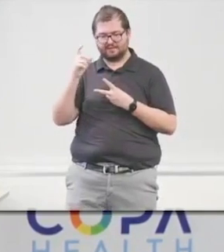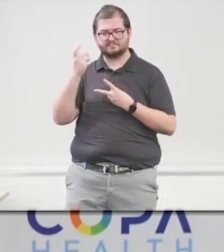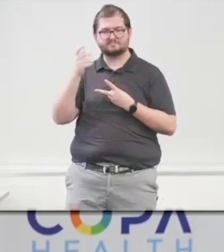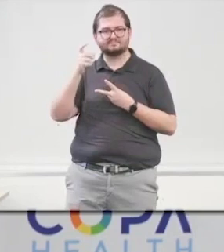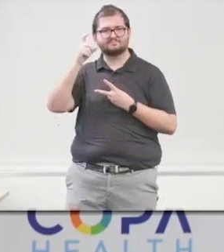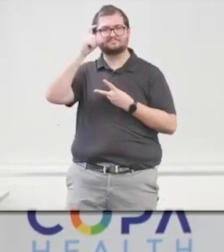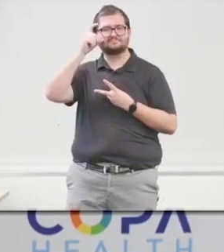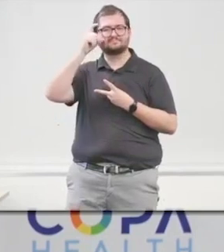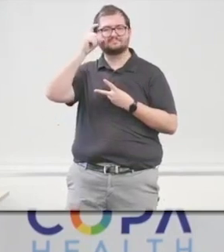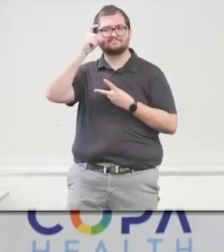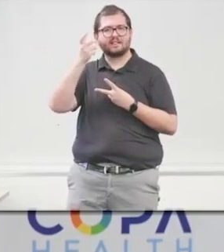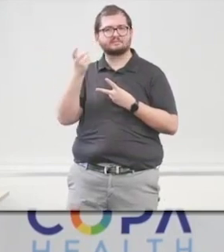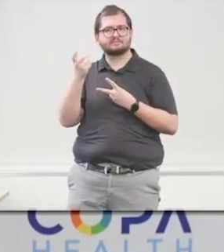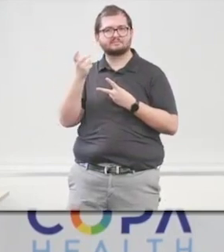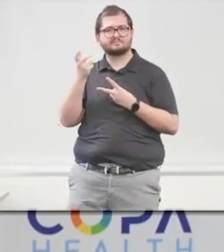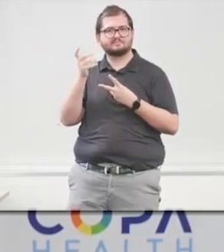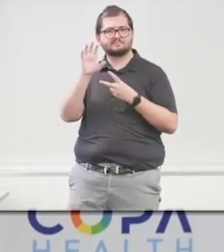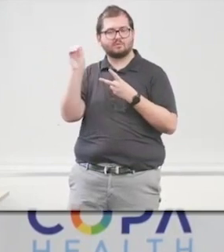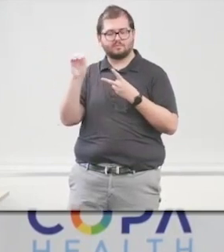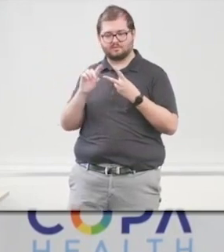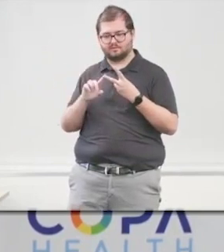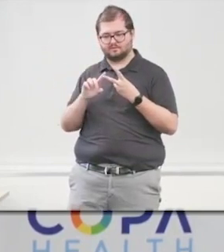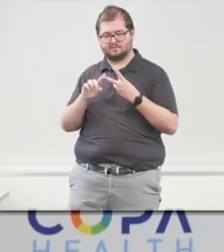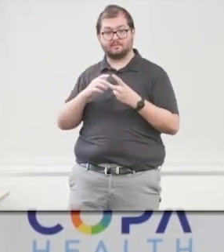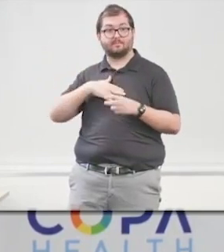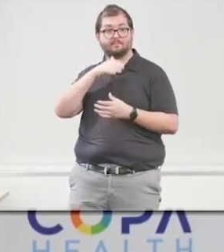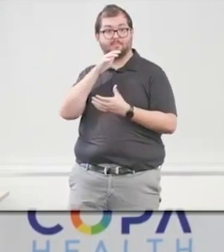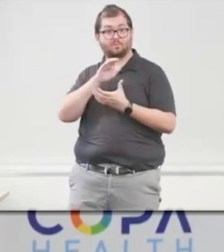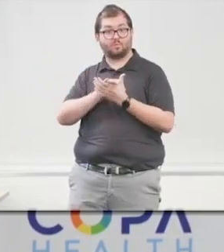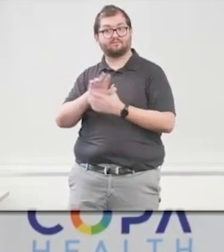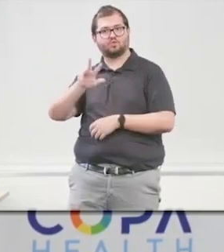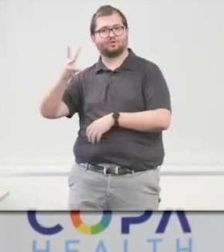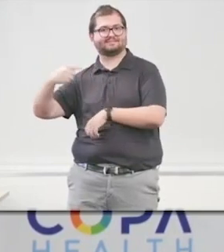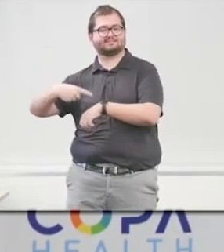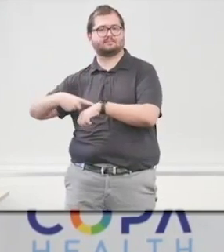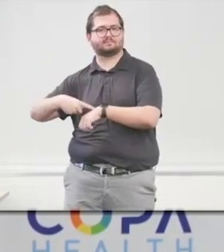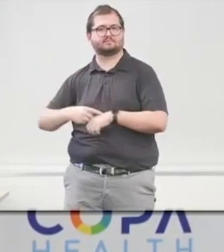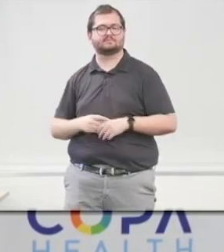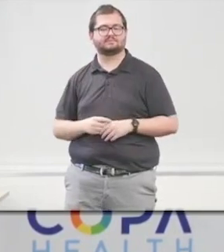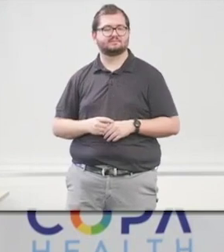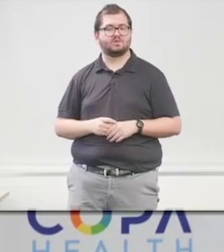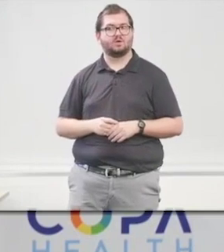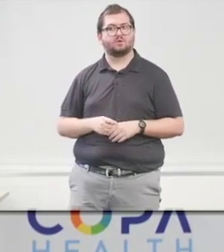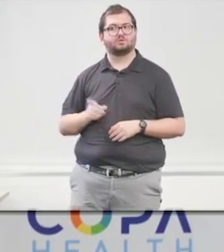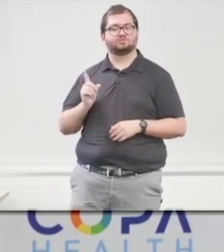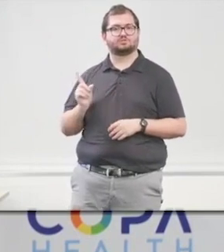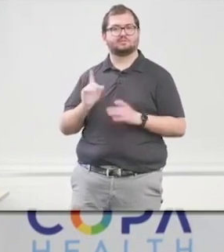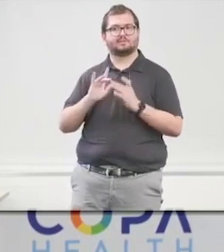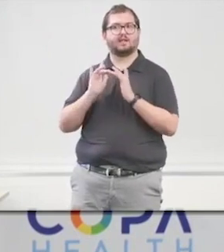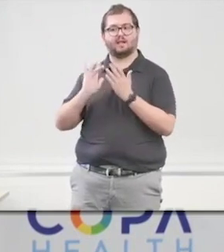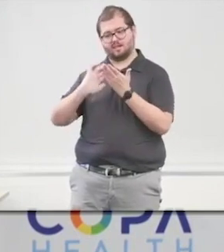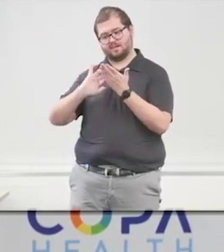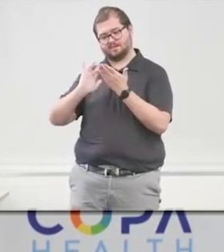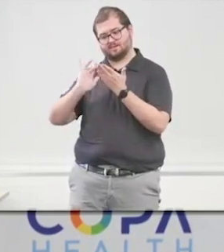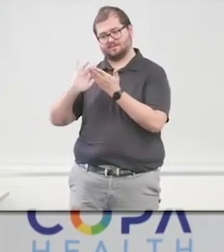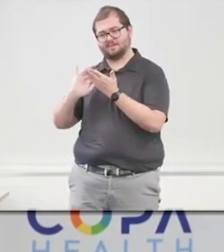eyeglass place I got eyeglasses, got breached. My wife, 36 times. So she's on the internet a lot more than I am, as far